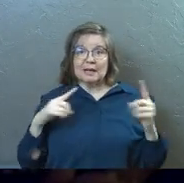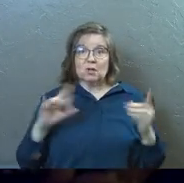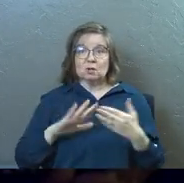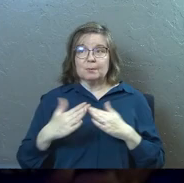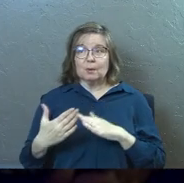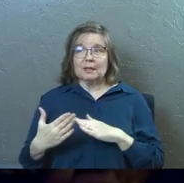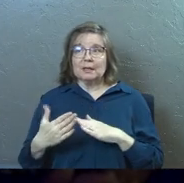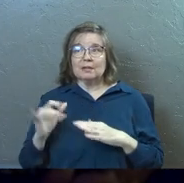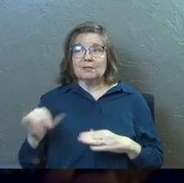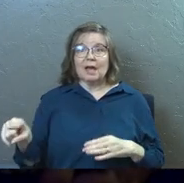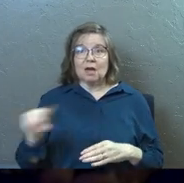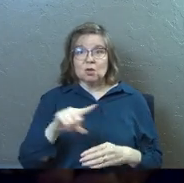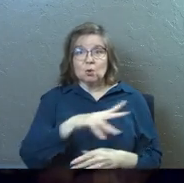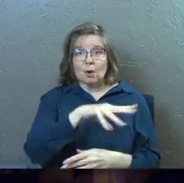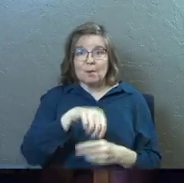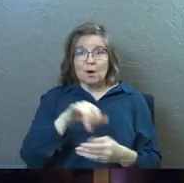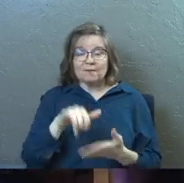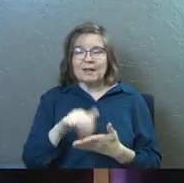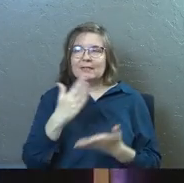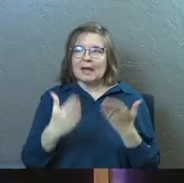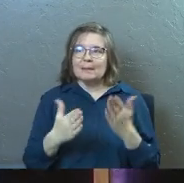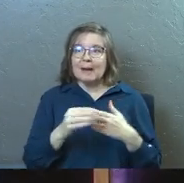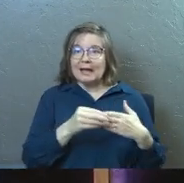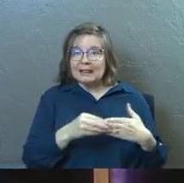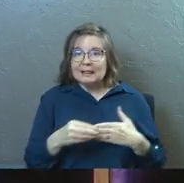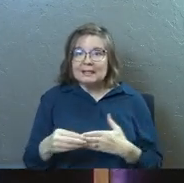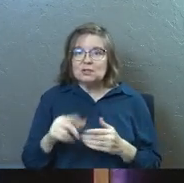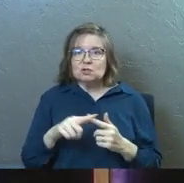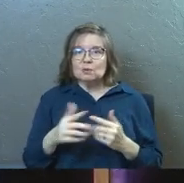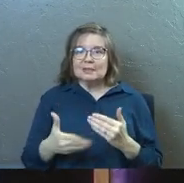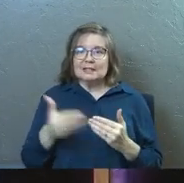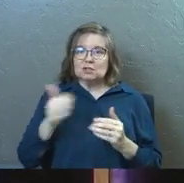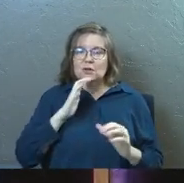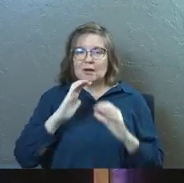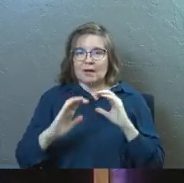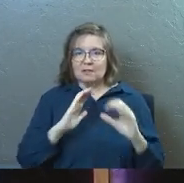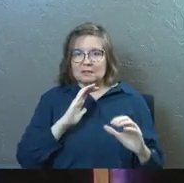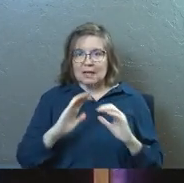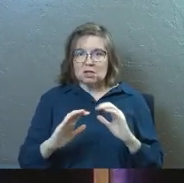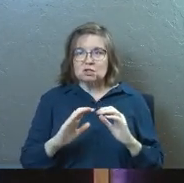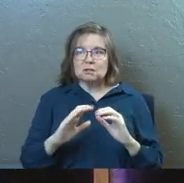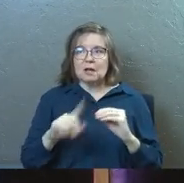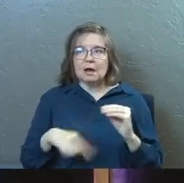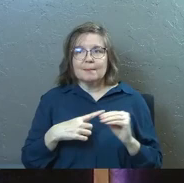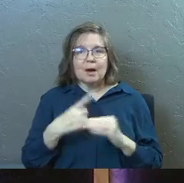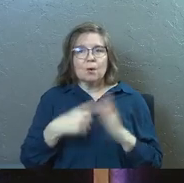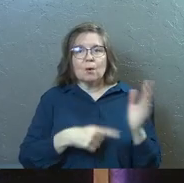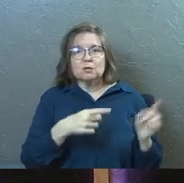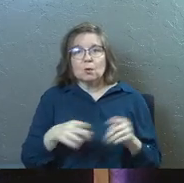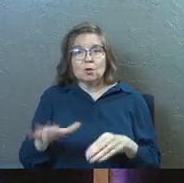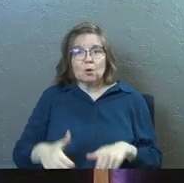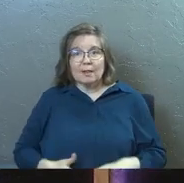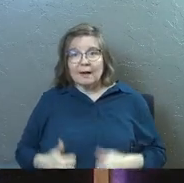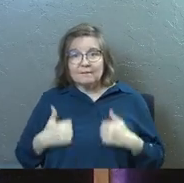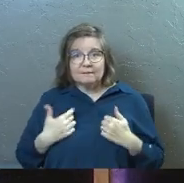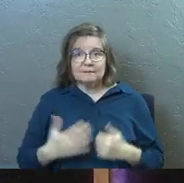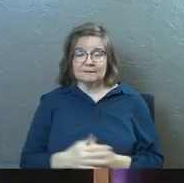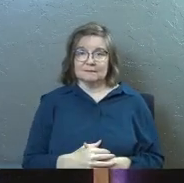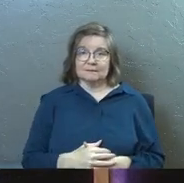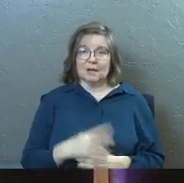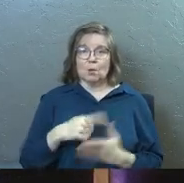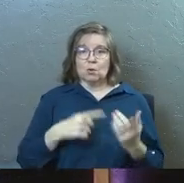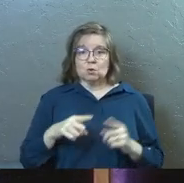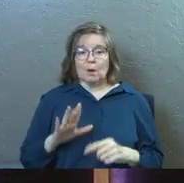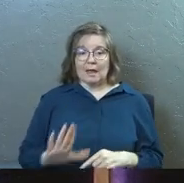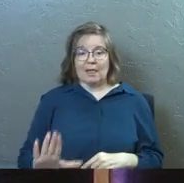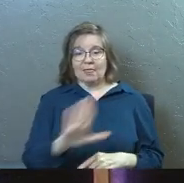to the community that you're a part of that, and that might lead to easier conversations about what's going on in your life and